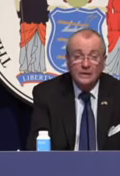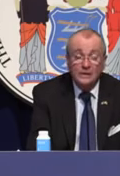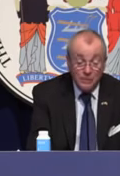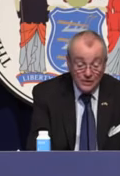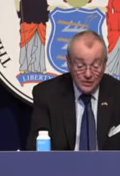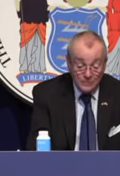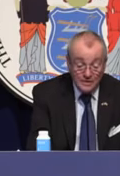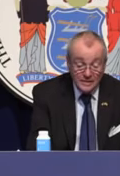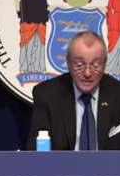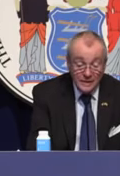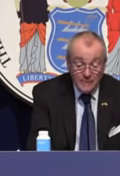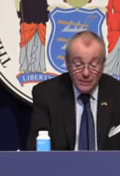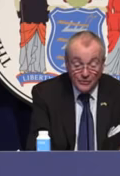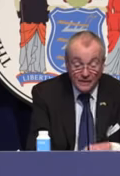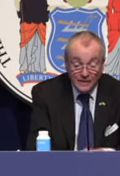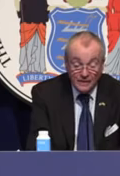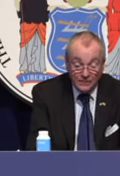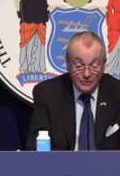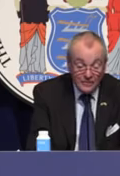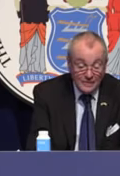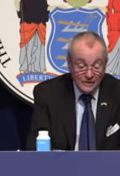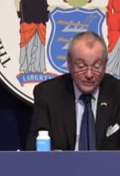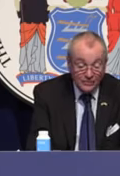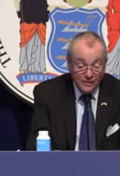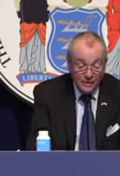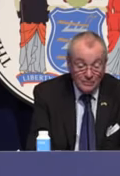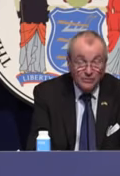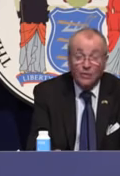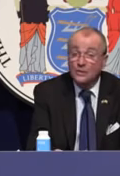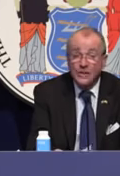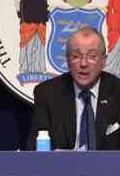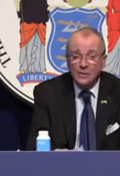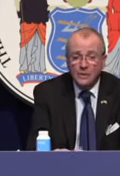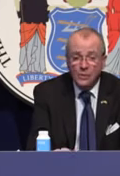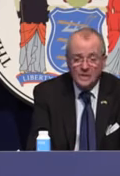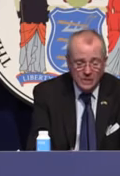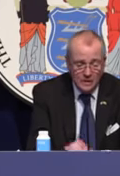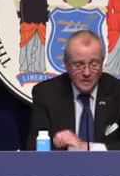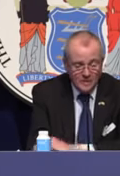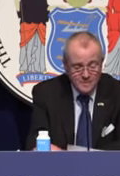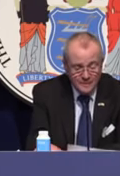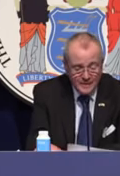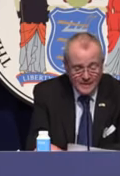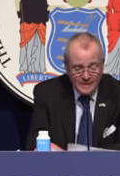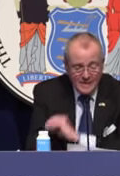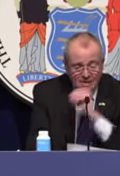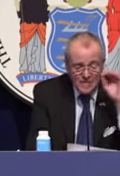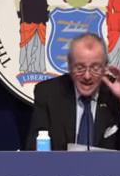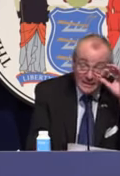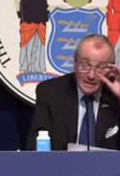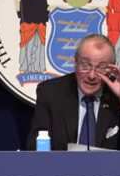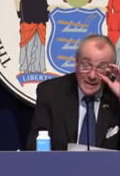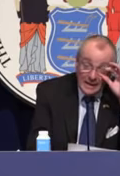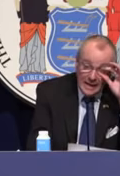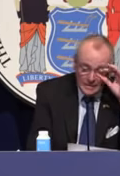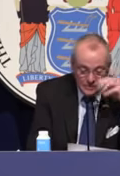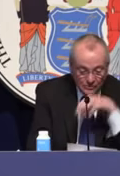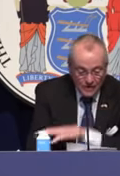Securitas in Parsippany, a post he held for 7 years before retiring only 1 year ago.